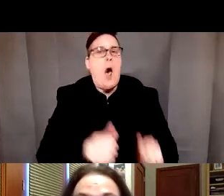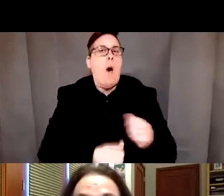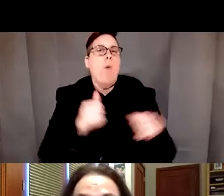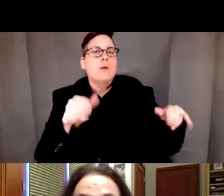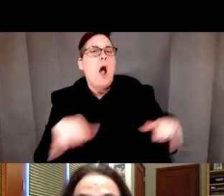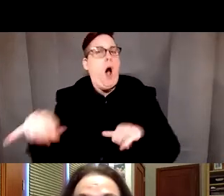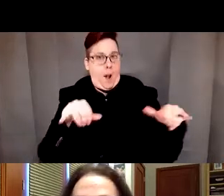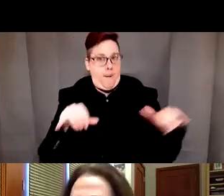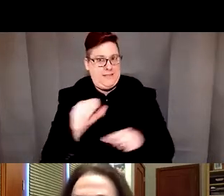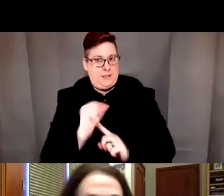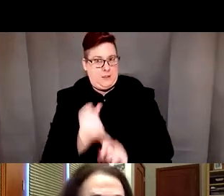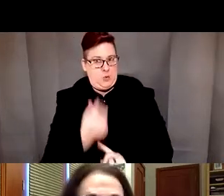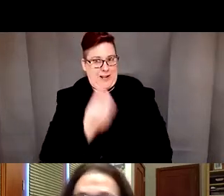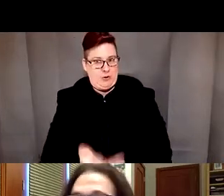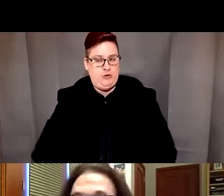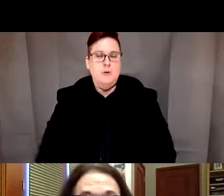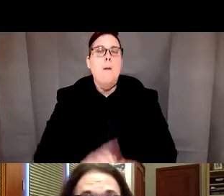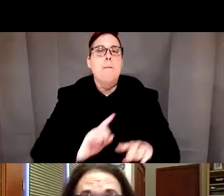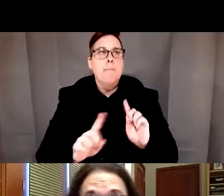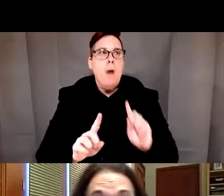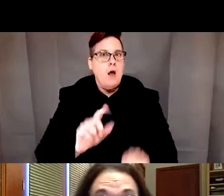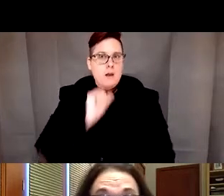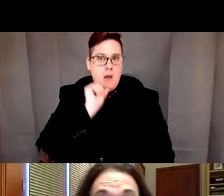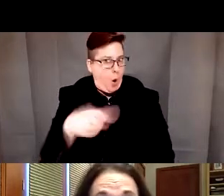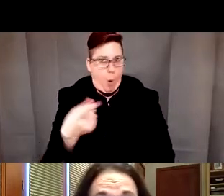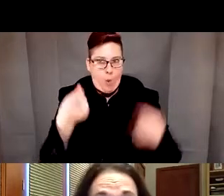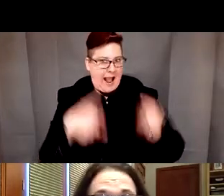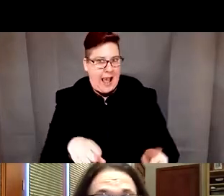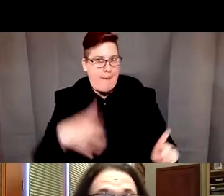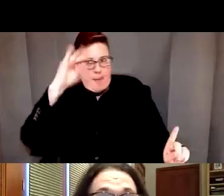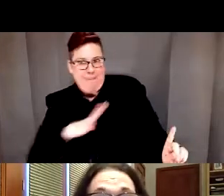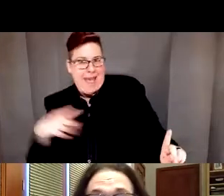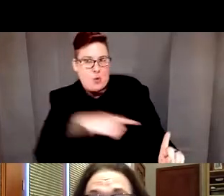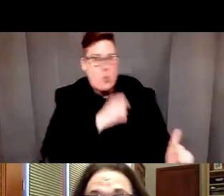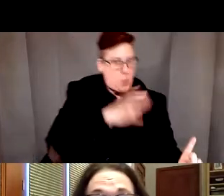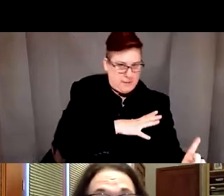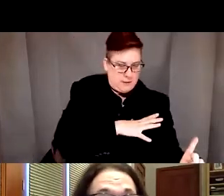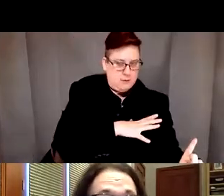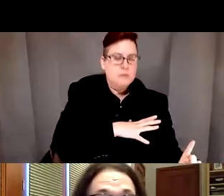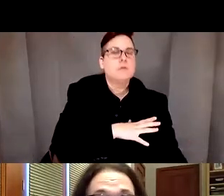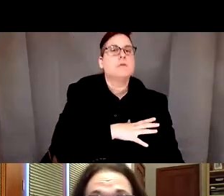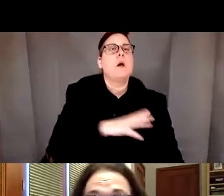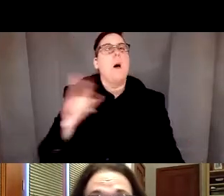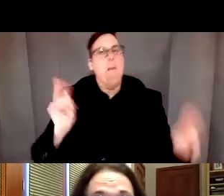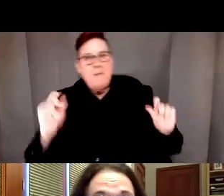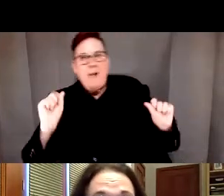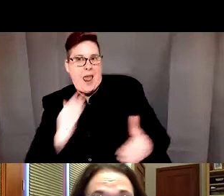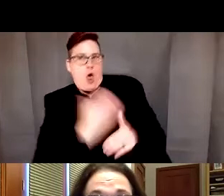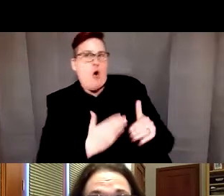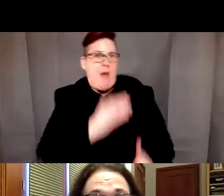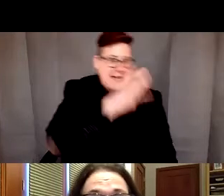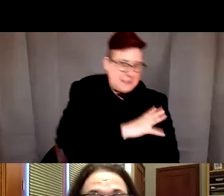common situation. But it's not the only situation, and men can be harassed, and there's certainly a